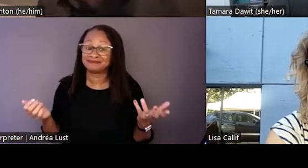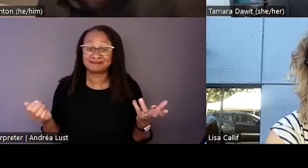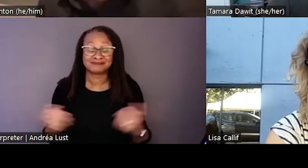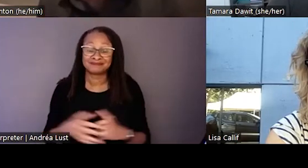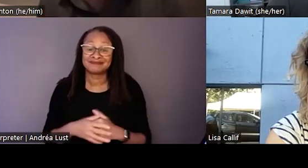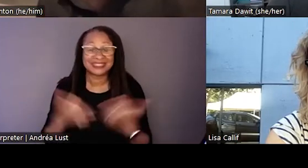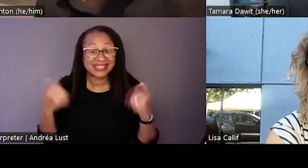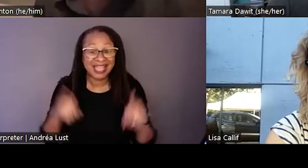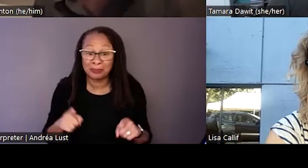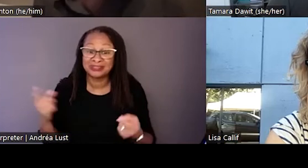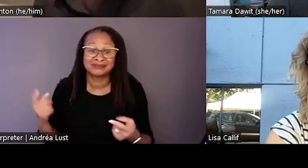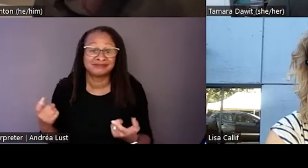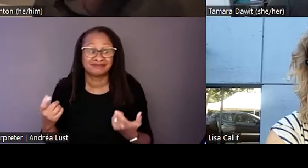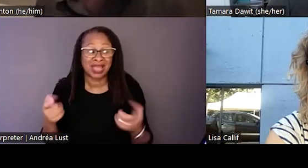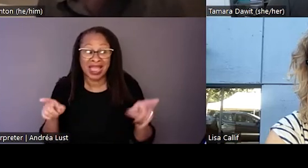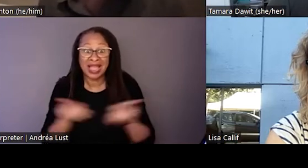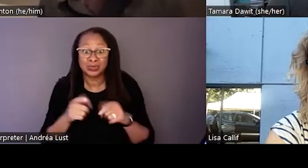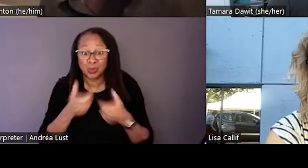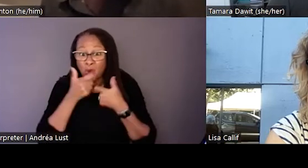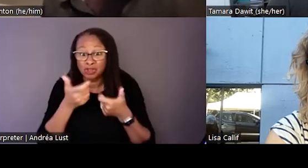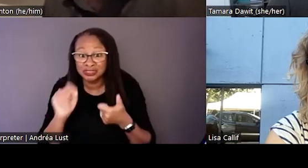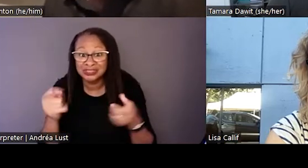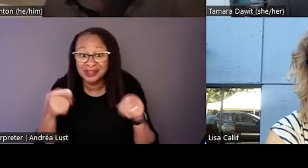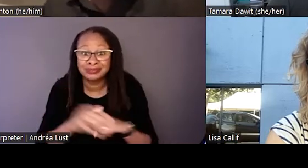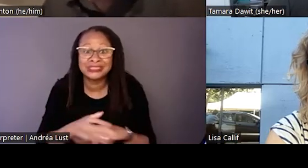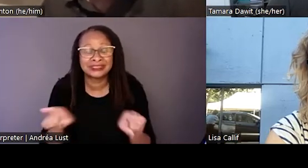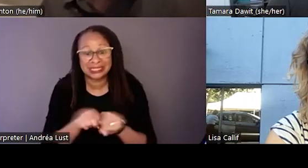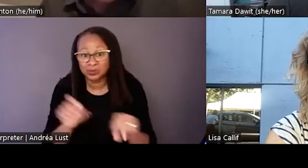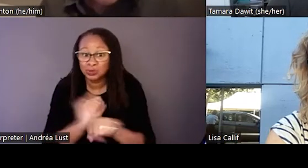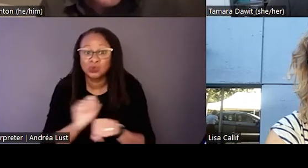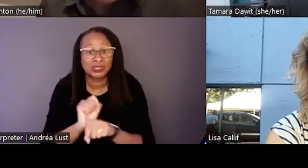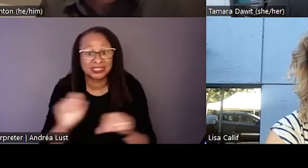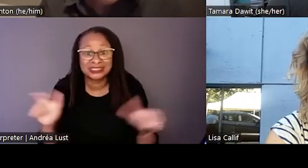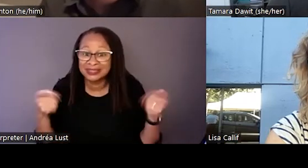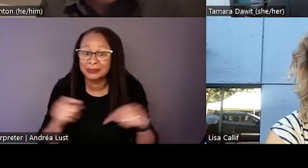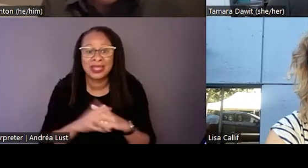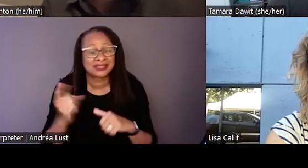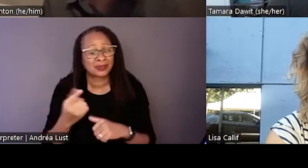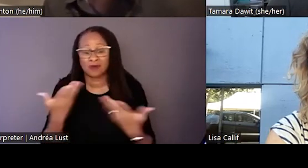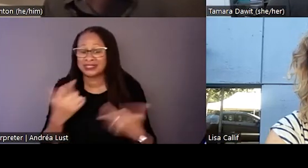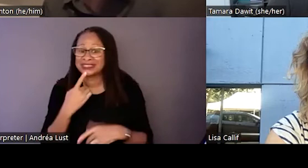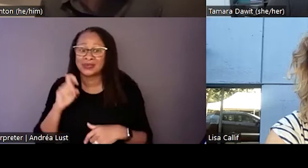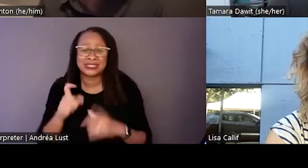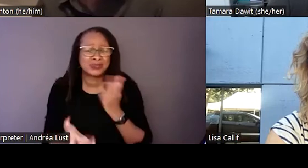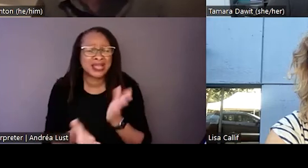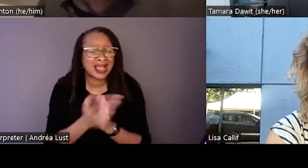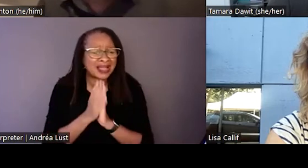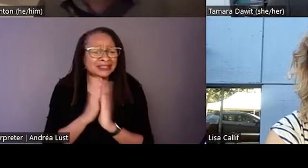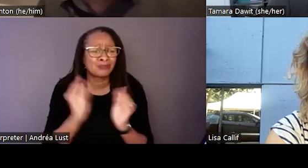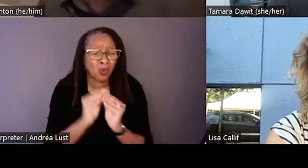this has happened under our noses. And I think we need to, as someone already said, we need to be asking more